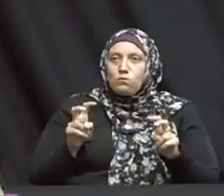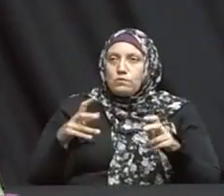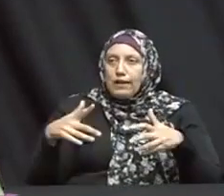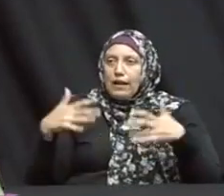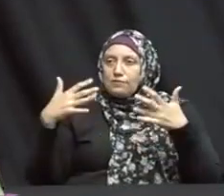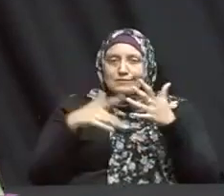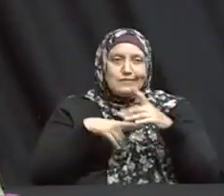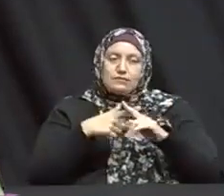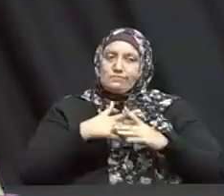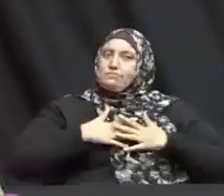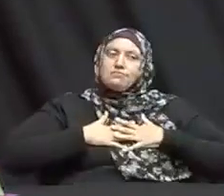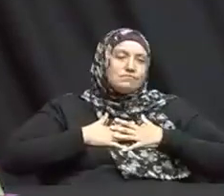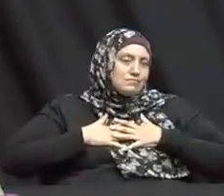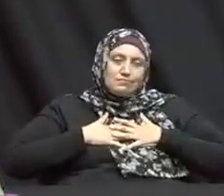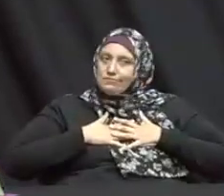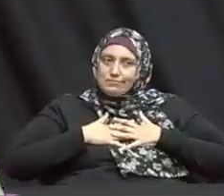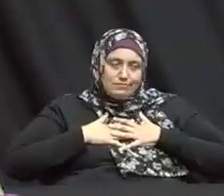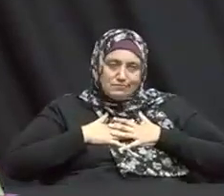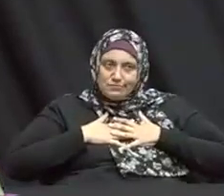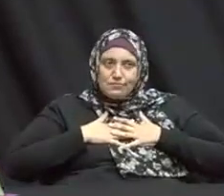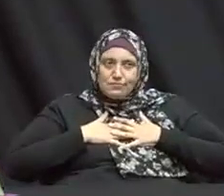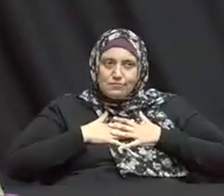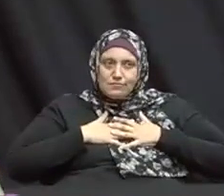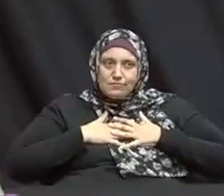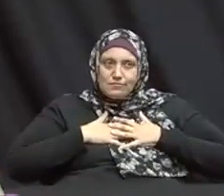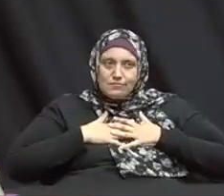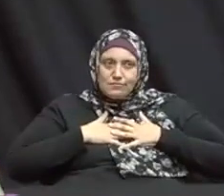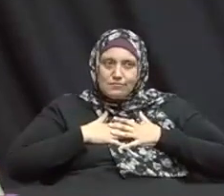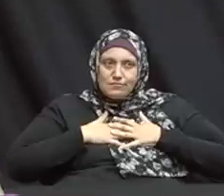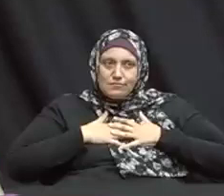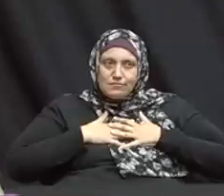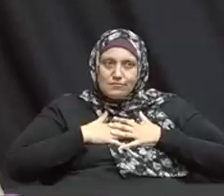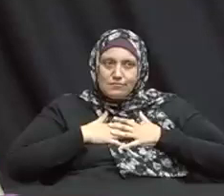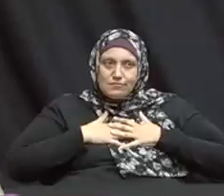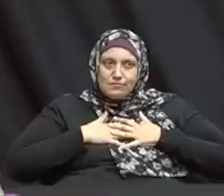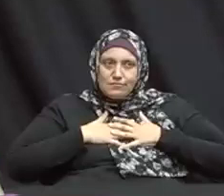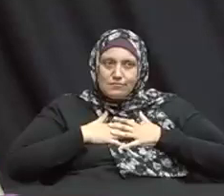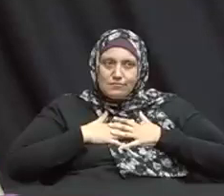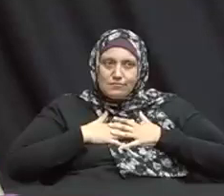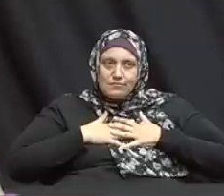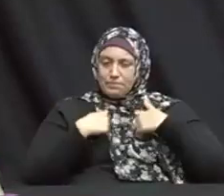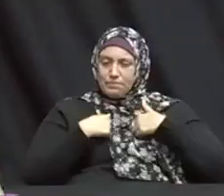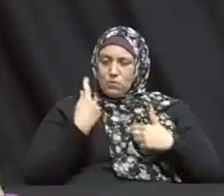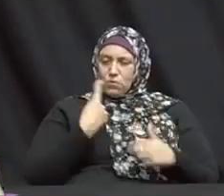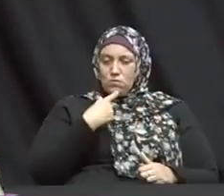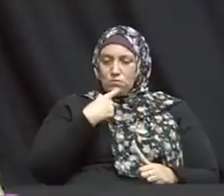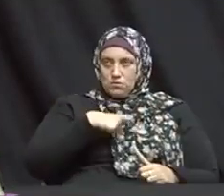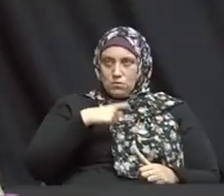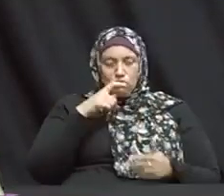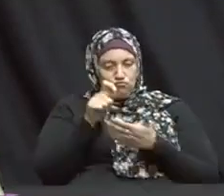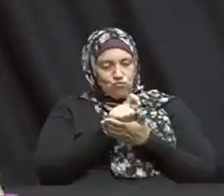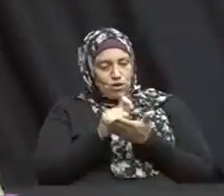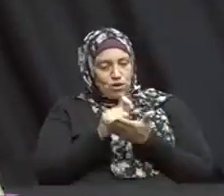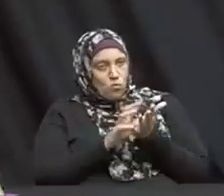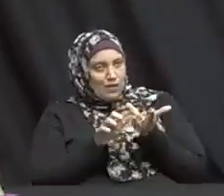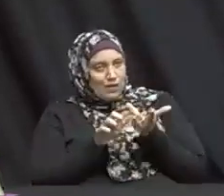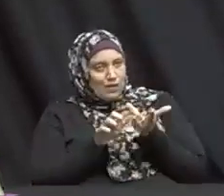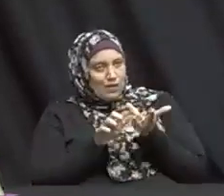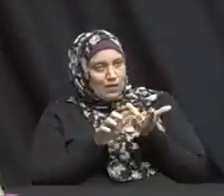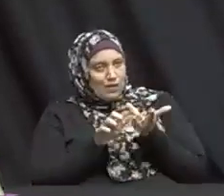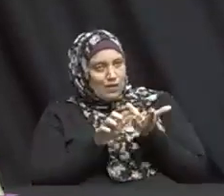but the testator, if he gets a good accounting advisor or legal advisor, and based on